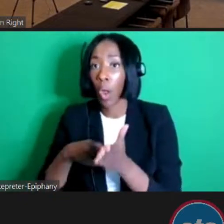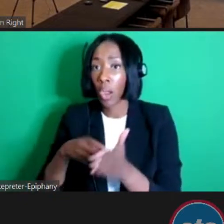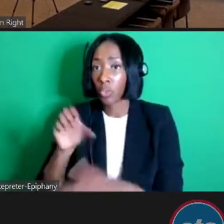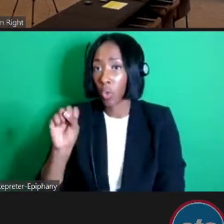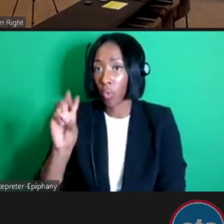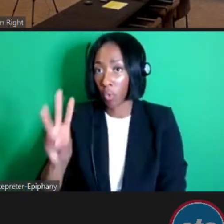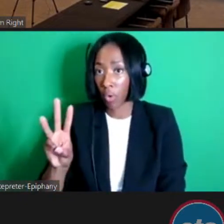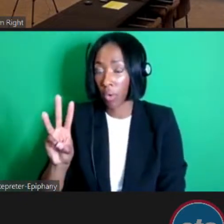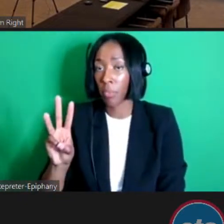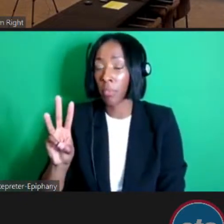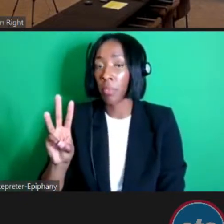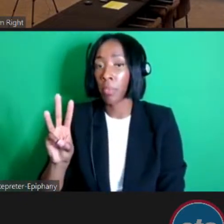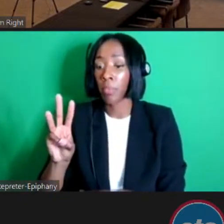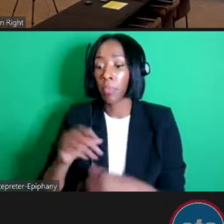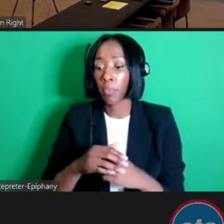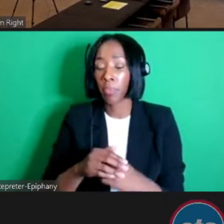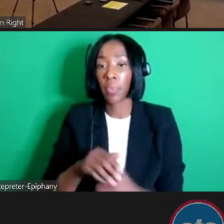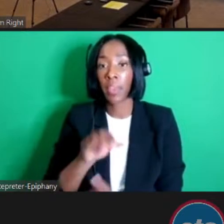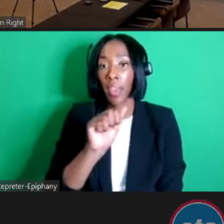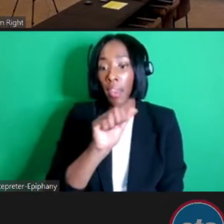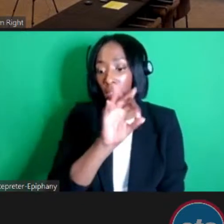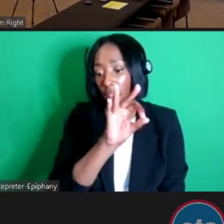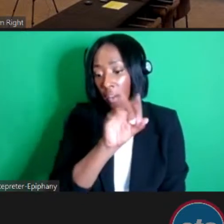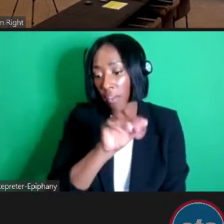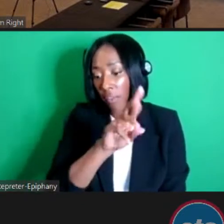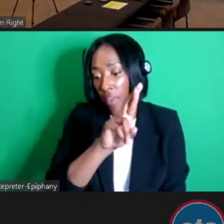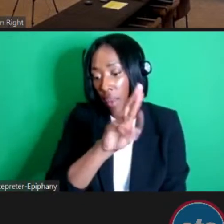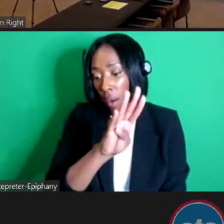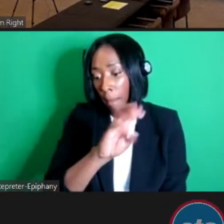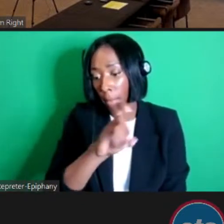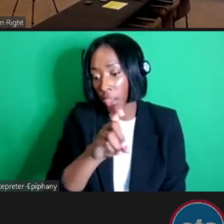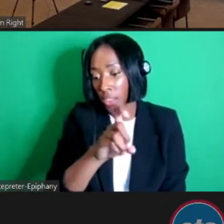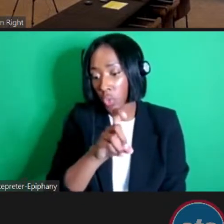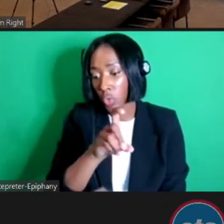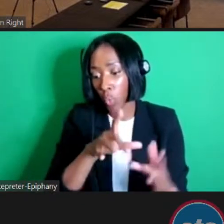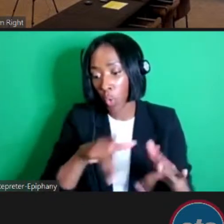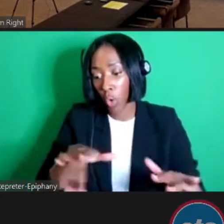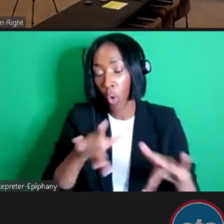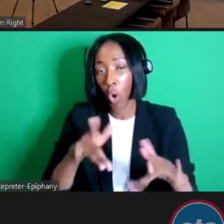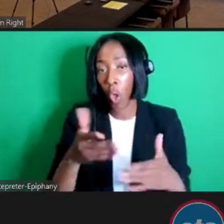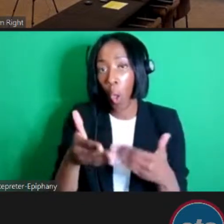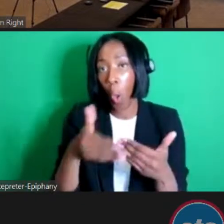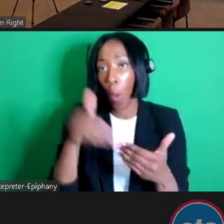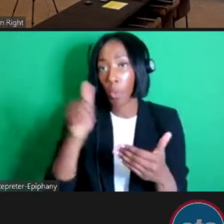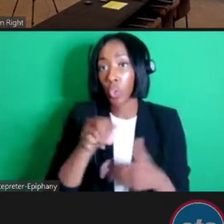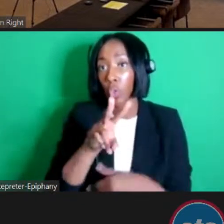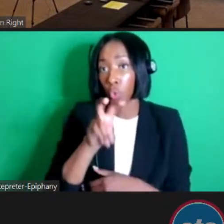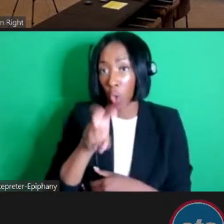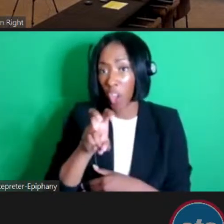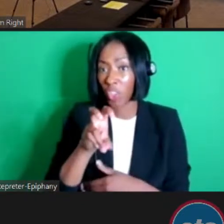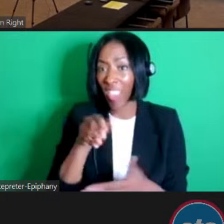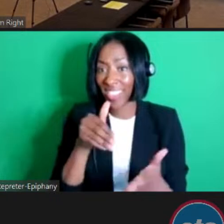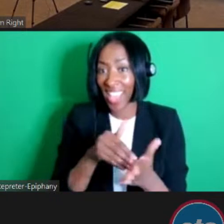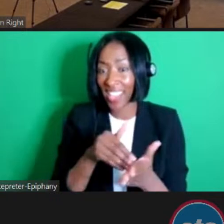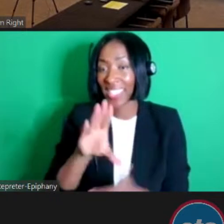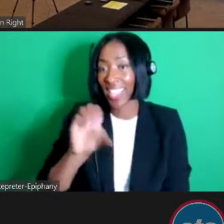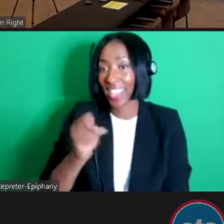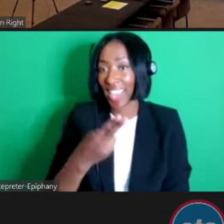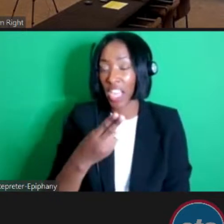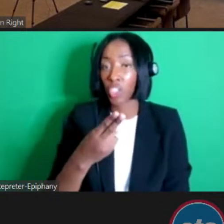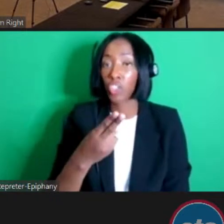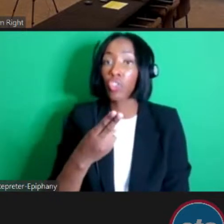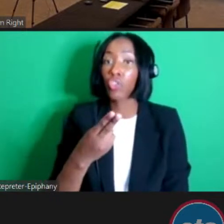Chicago Garage. The fare boxes have successfully recorded almost 200,000 cash transactions on routes,